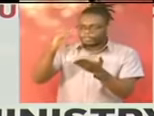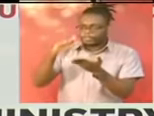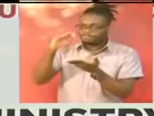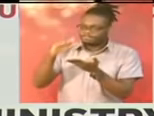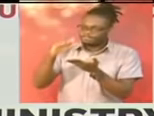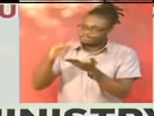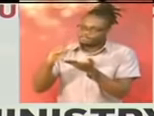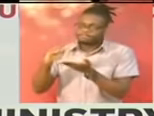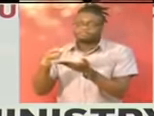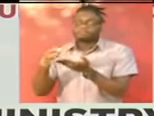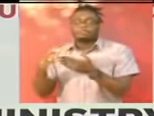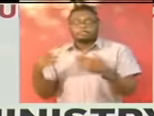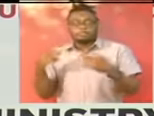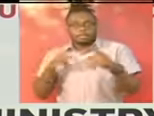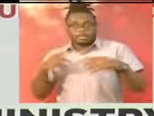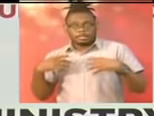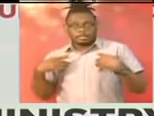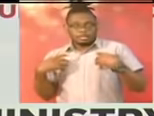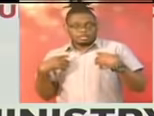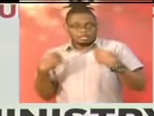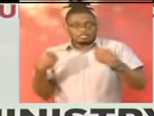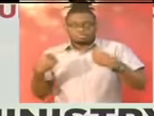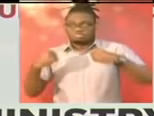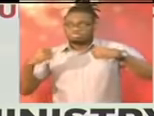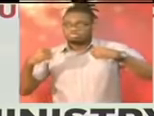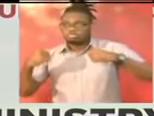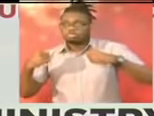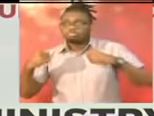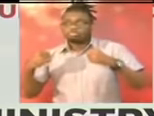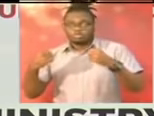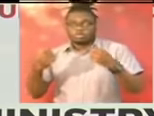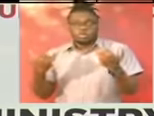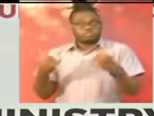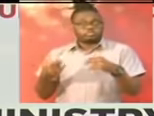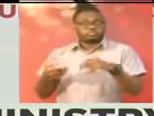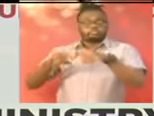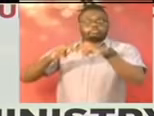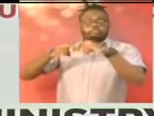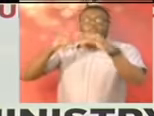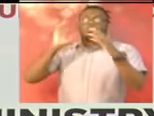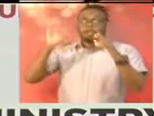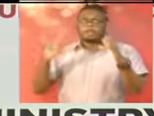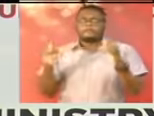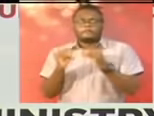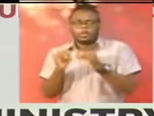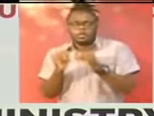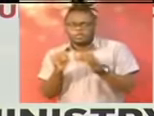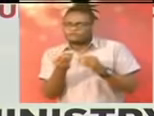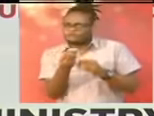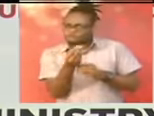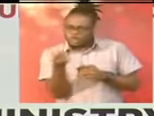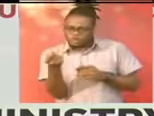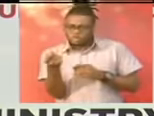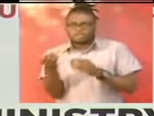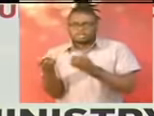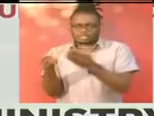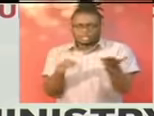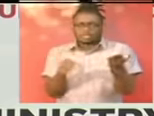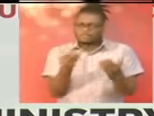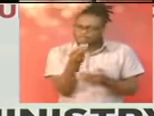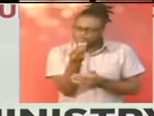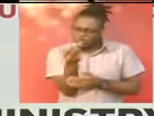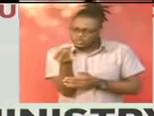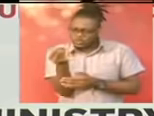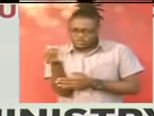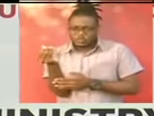going forward. Bearing in mind, of course, that we still had the last active case update was 6,000 and something. Let me